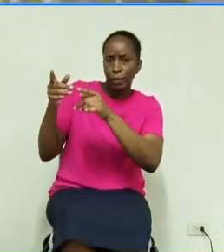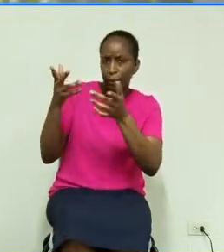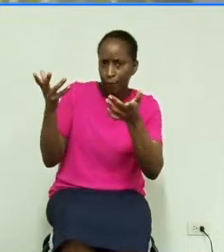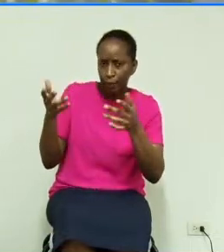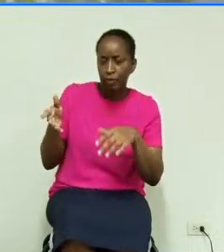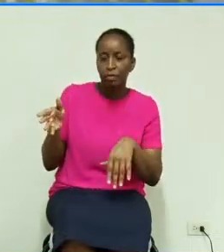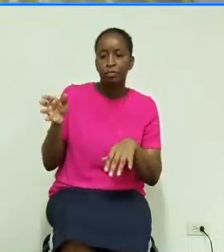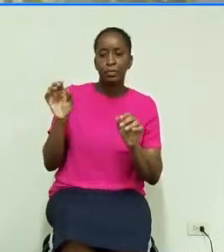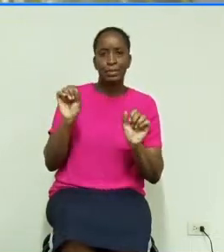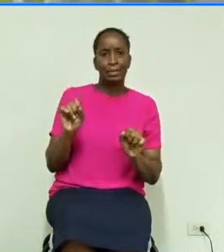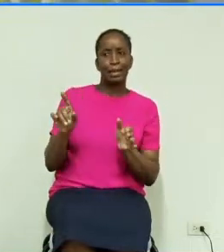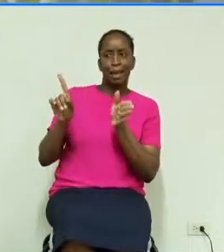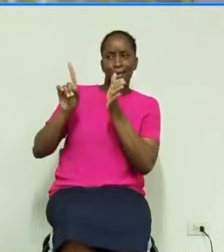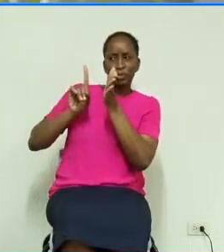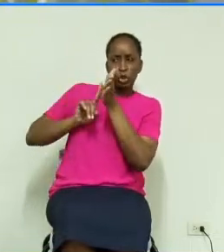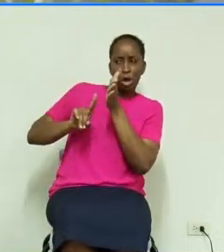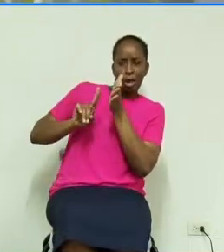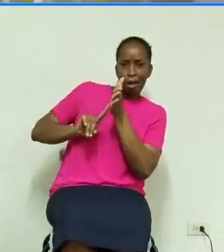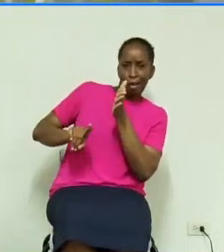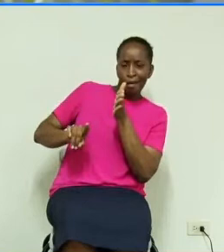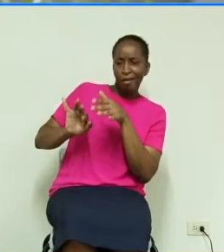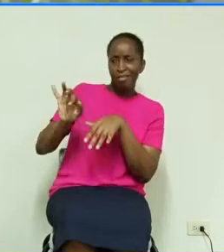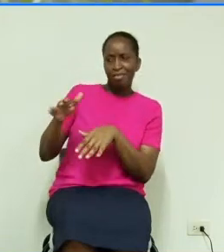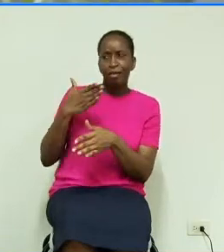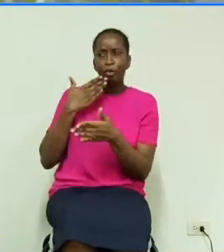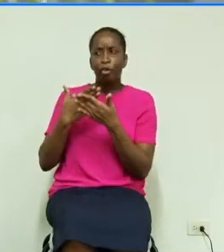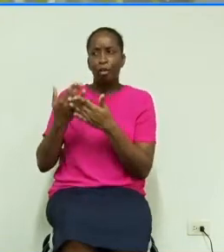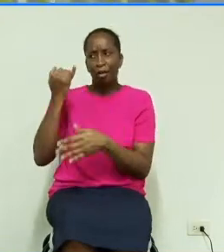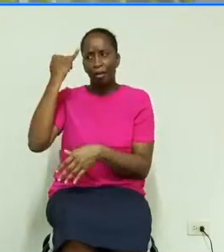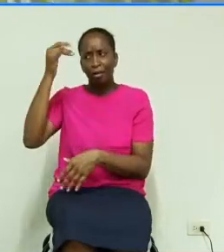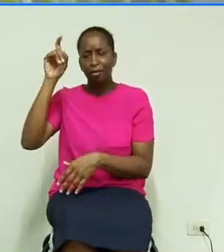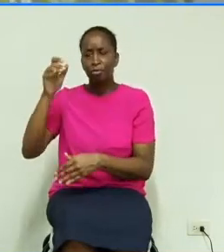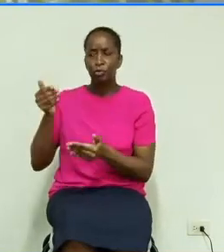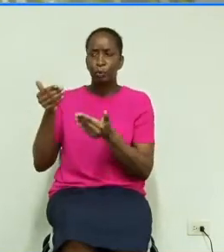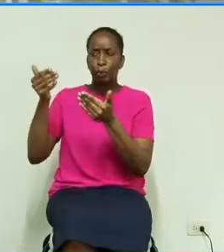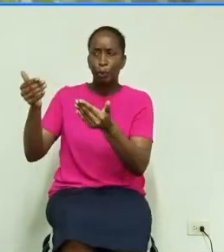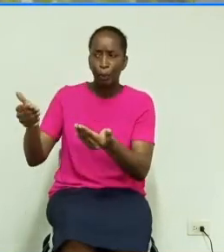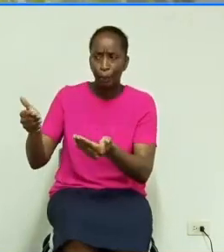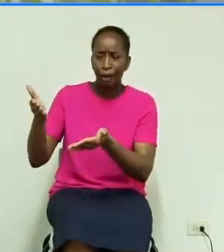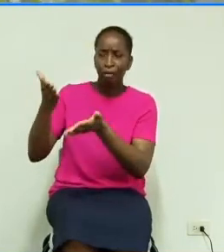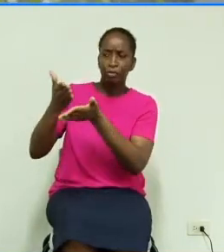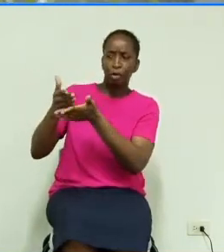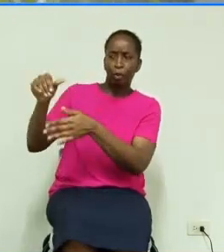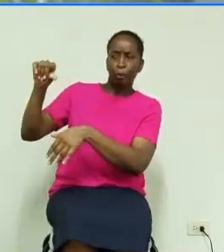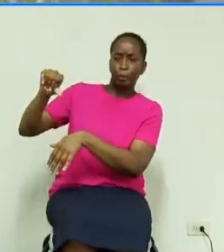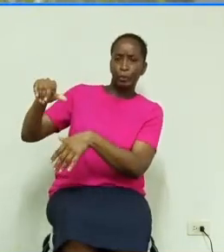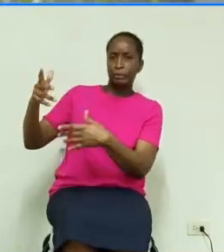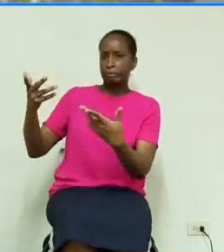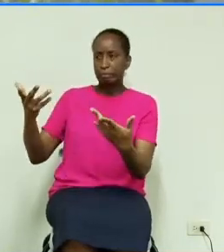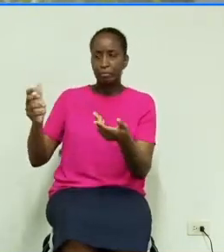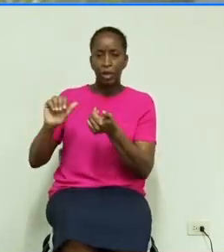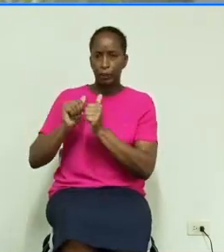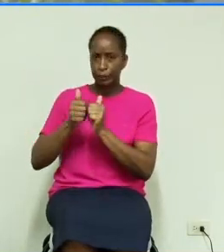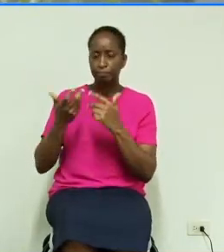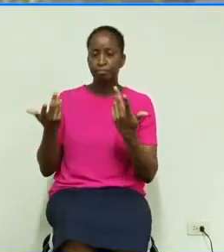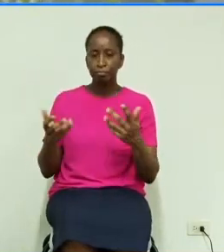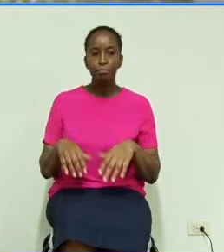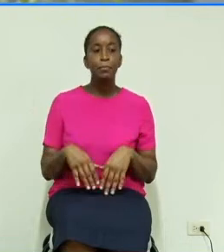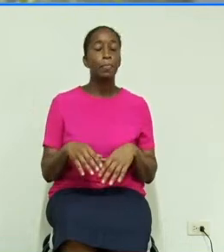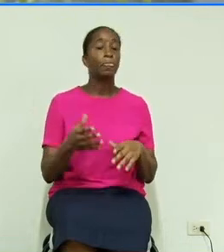second question is whether you should have ministers arising from the Senate. And if you did not